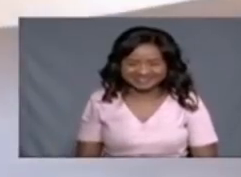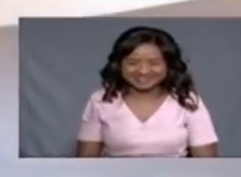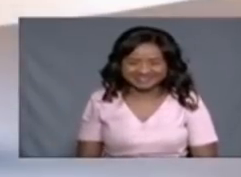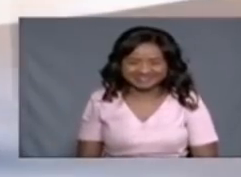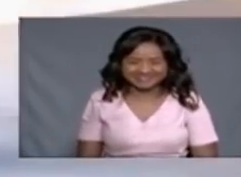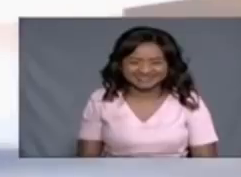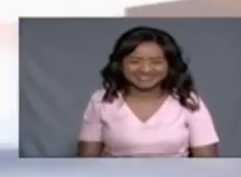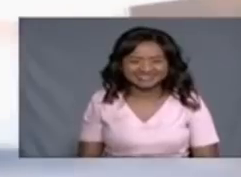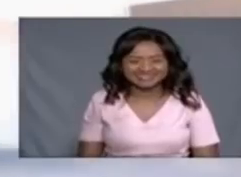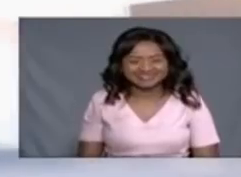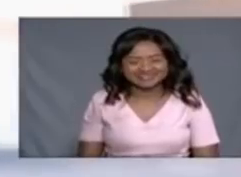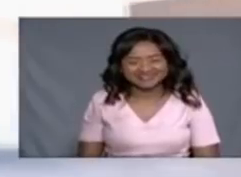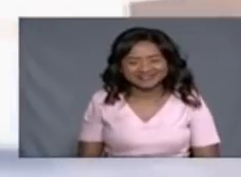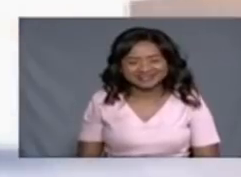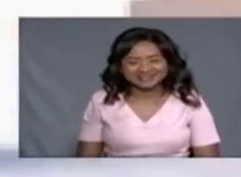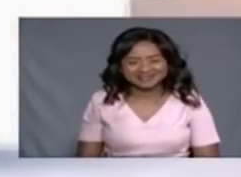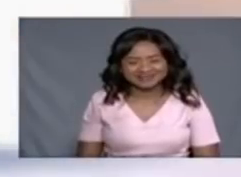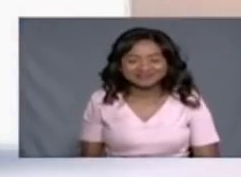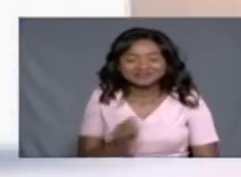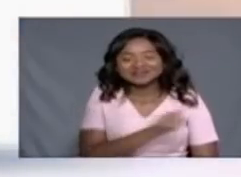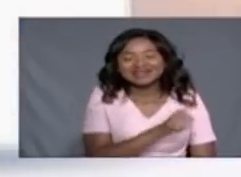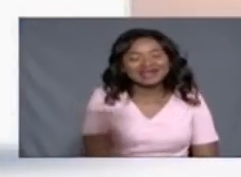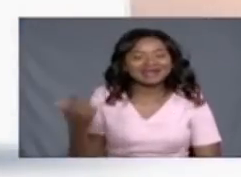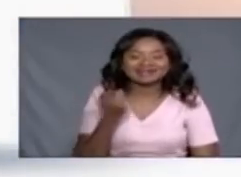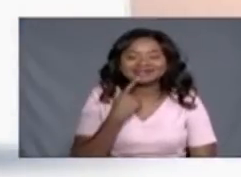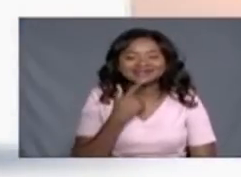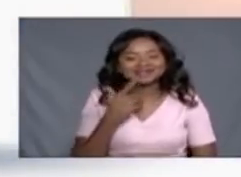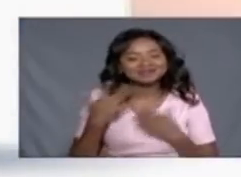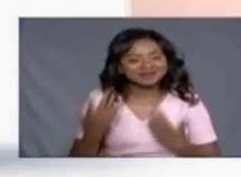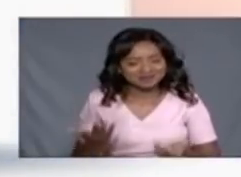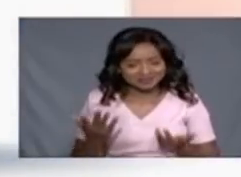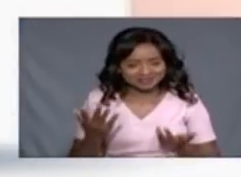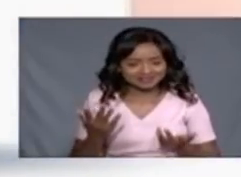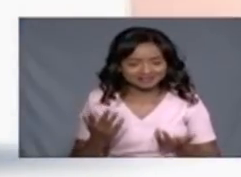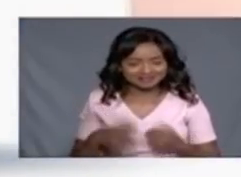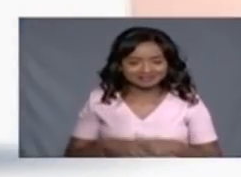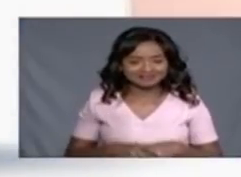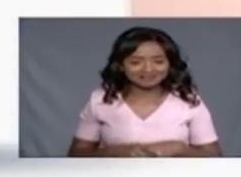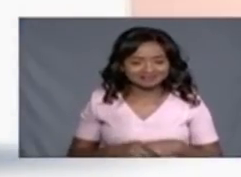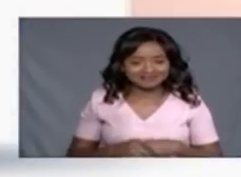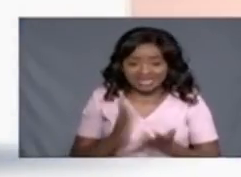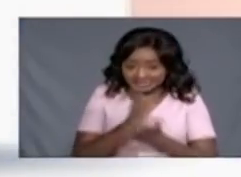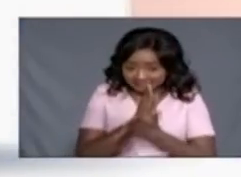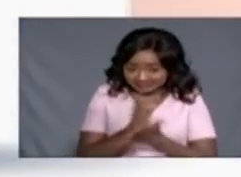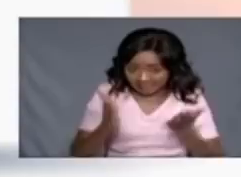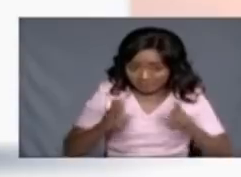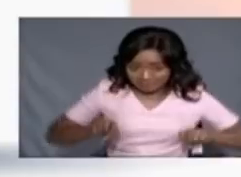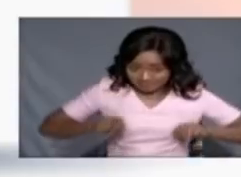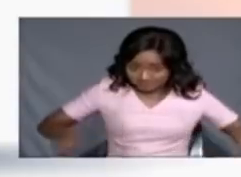Interesting. I did not say that. Still on Twitter, Nyagero saying some locusts are